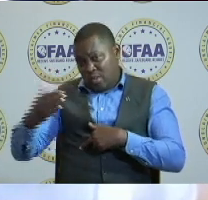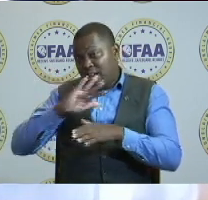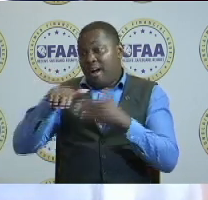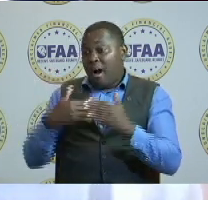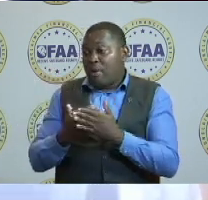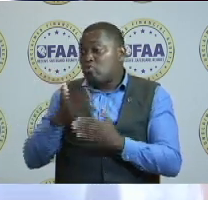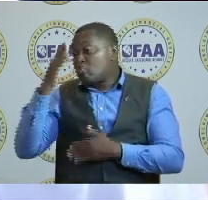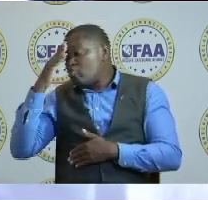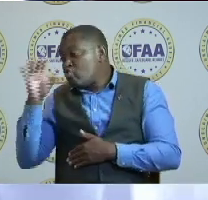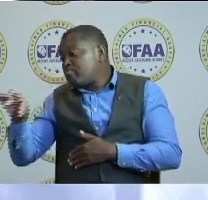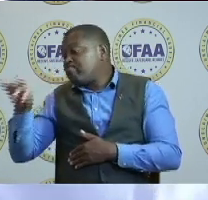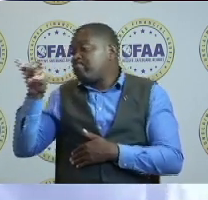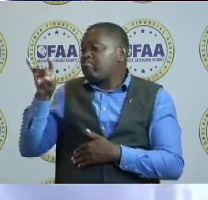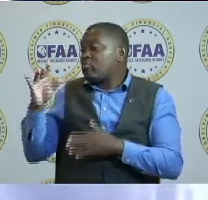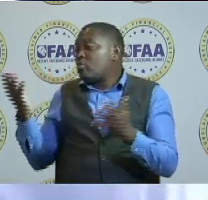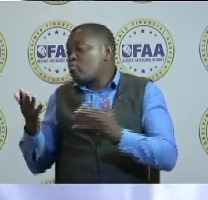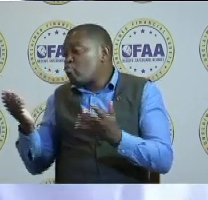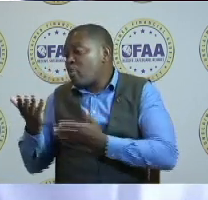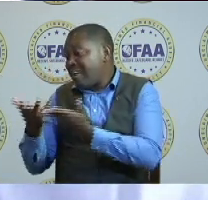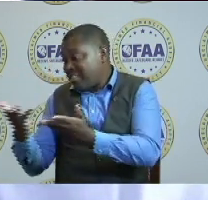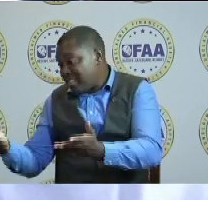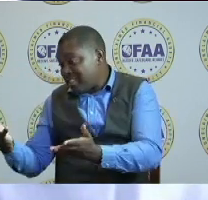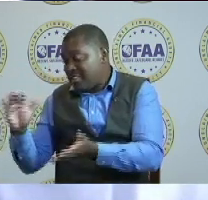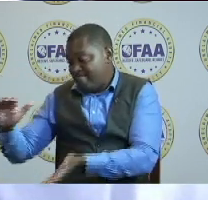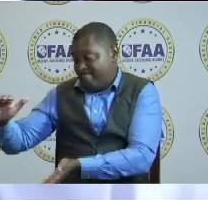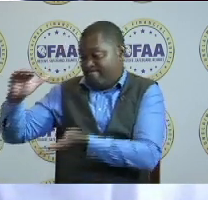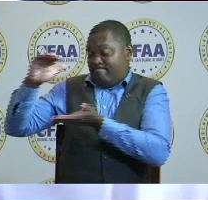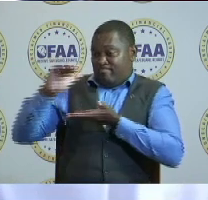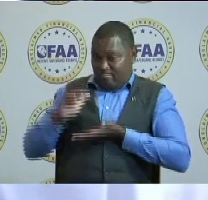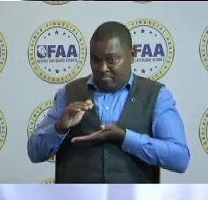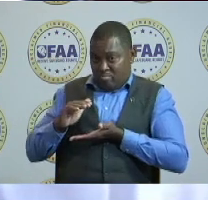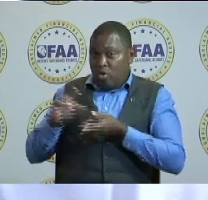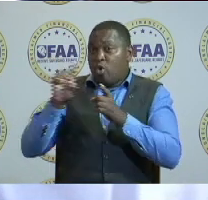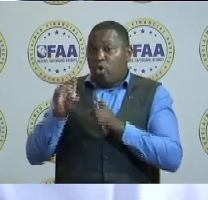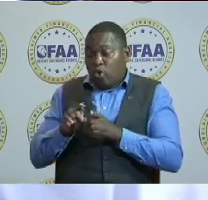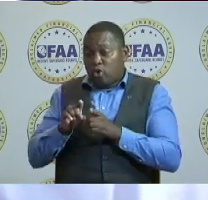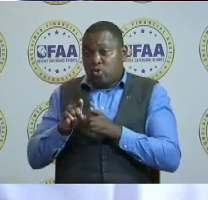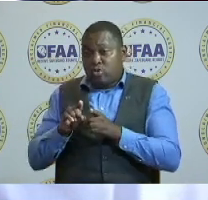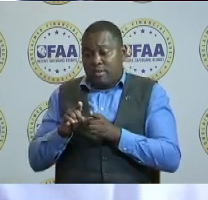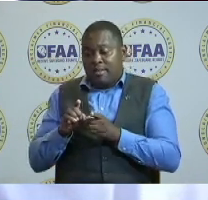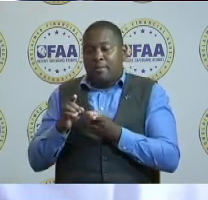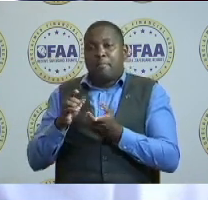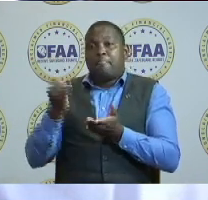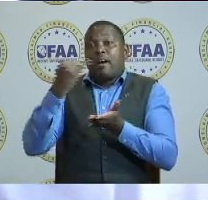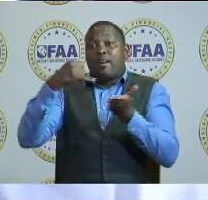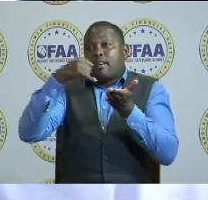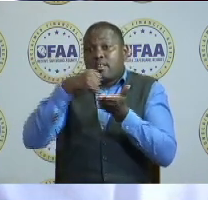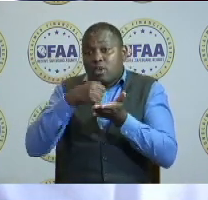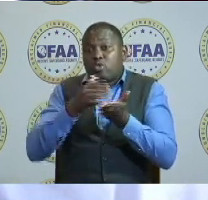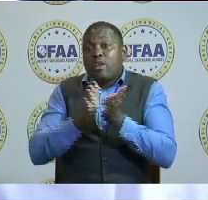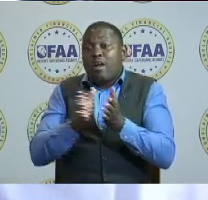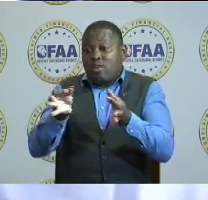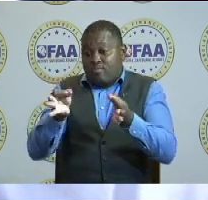identification of unclaimed financial assets, to include audit of UFAA in IFRS and other accounting